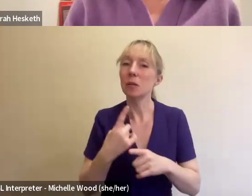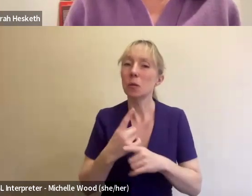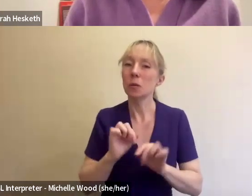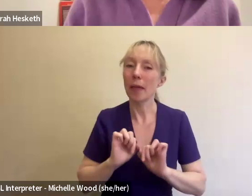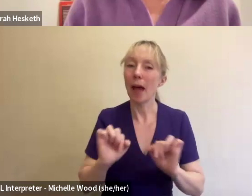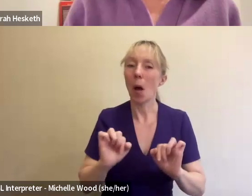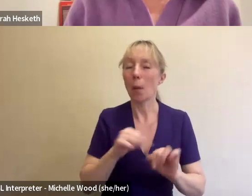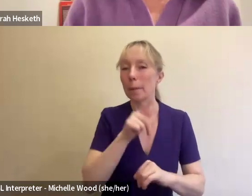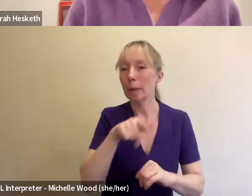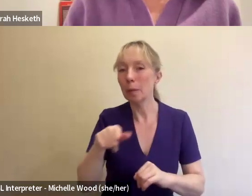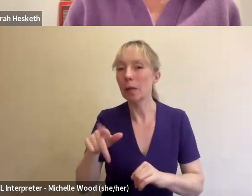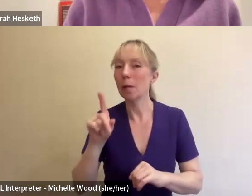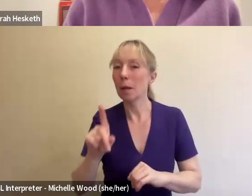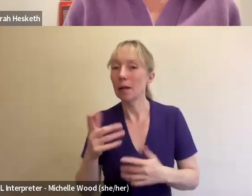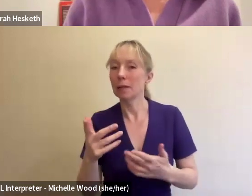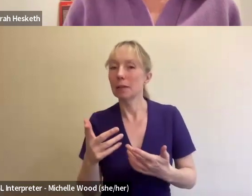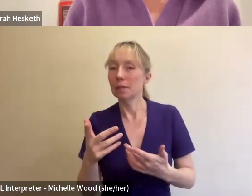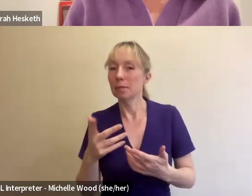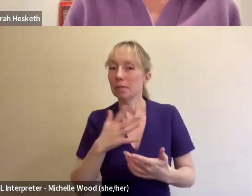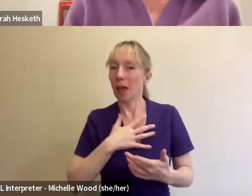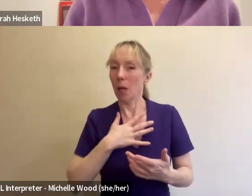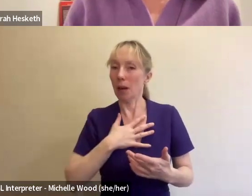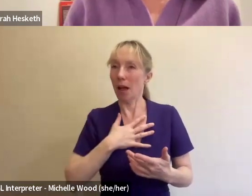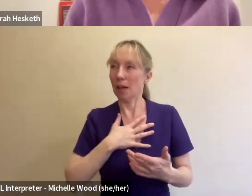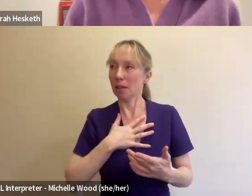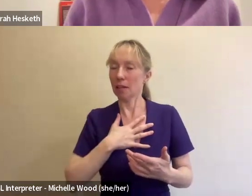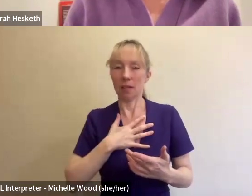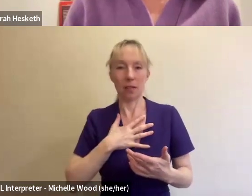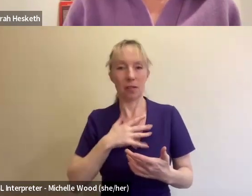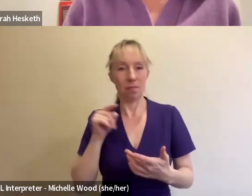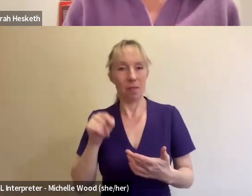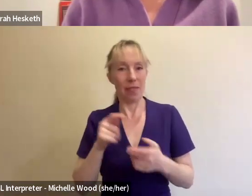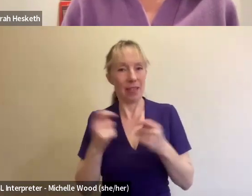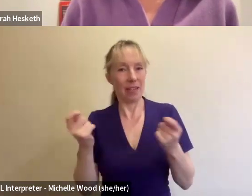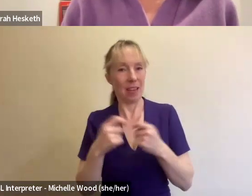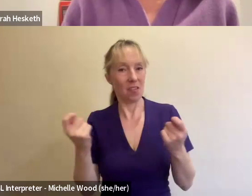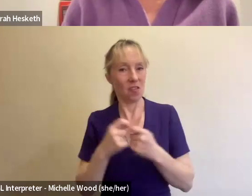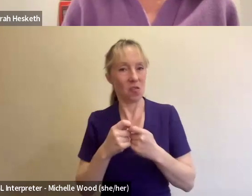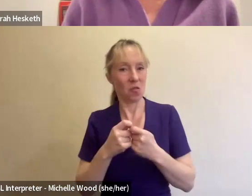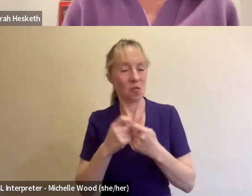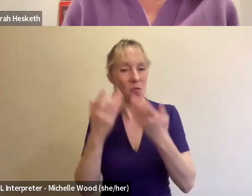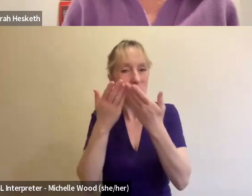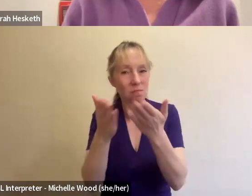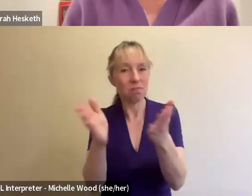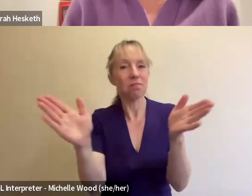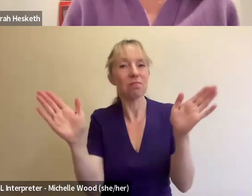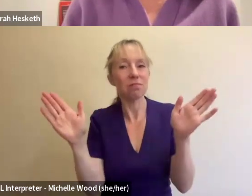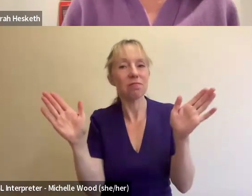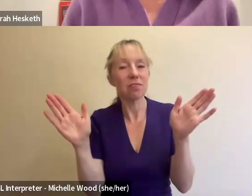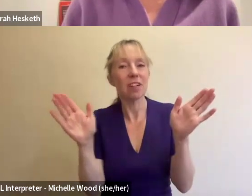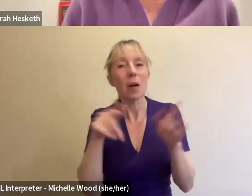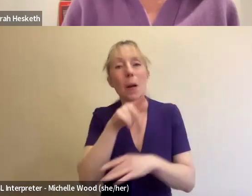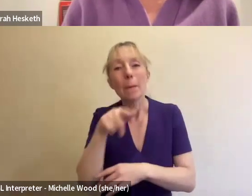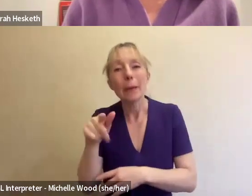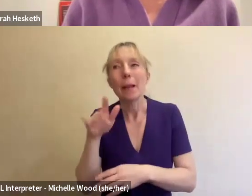they would like to have this, like these issues, to brought into focus outside, like